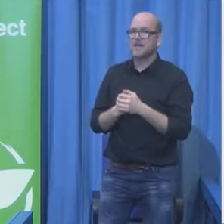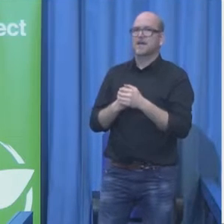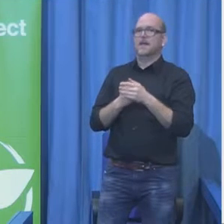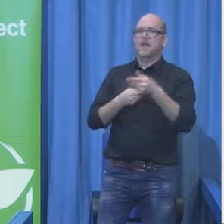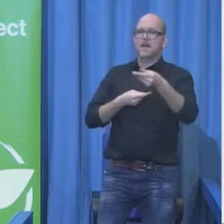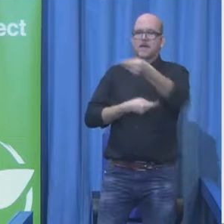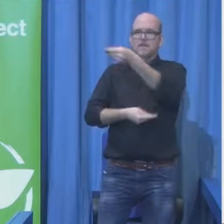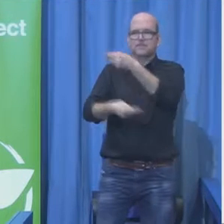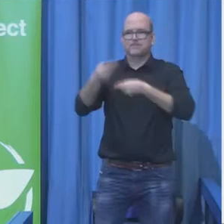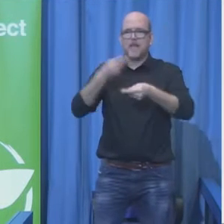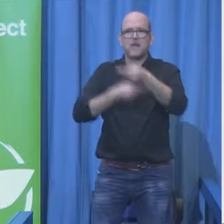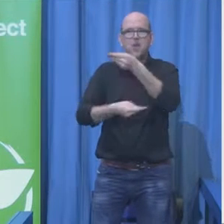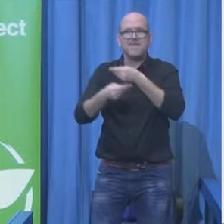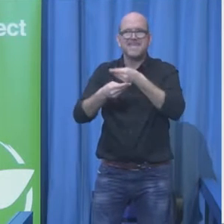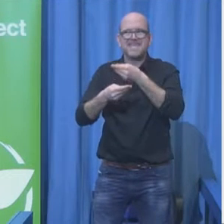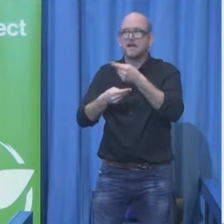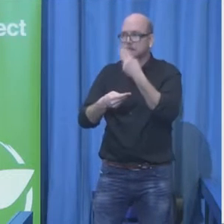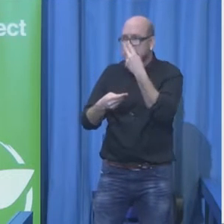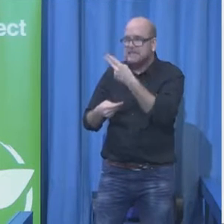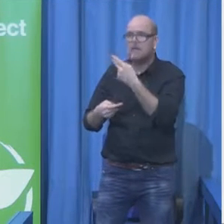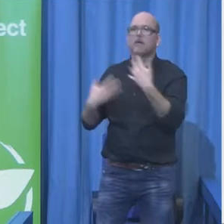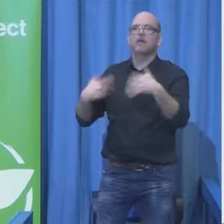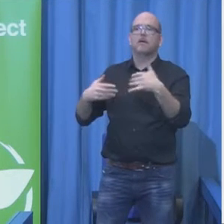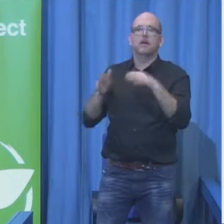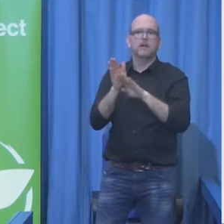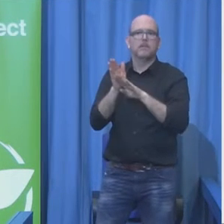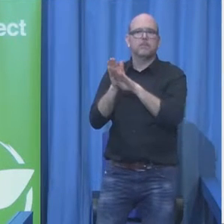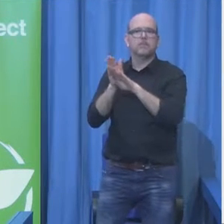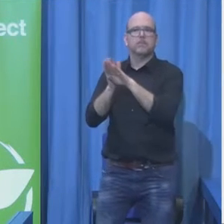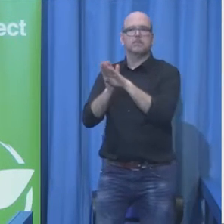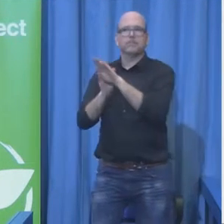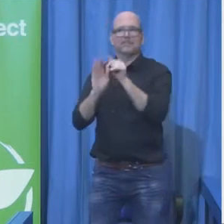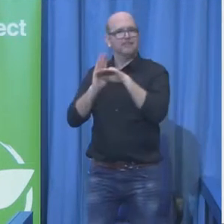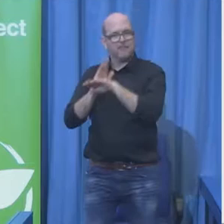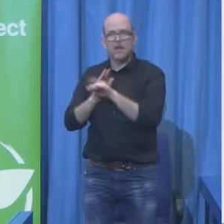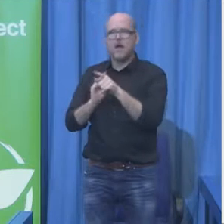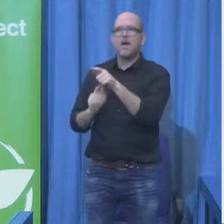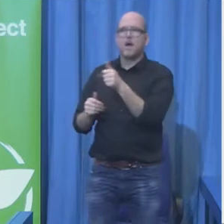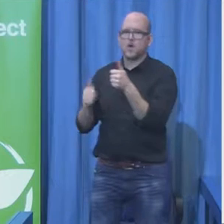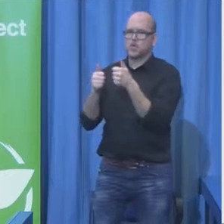important. But one of the problems with this economic growth is because